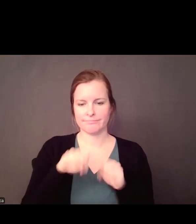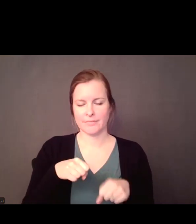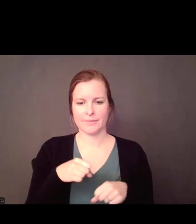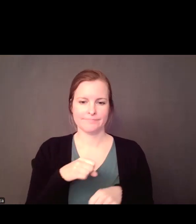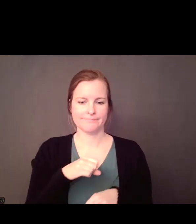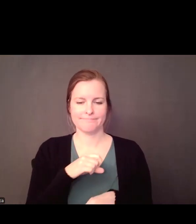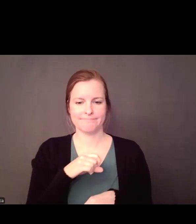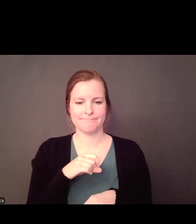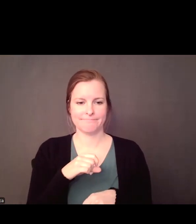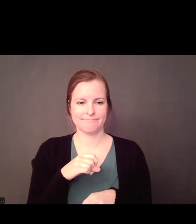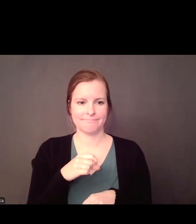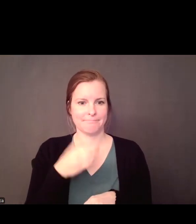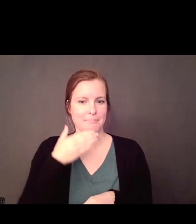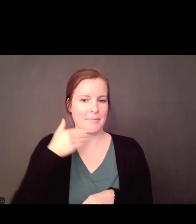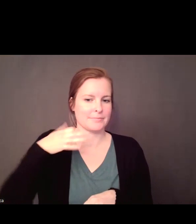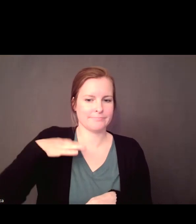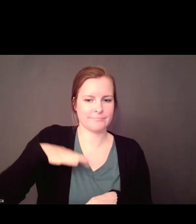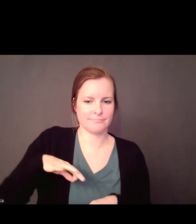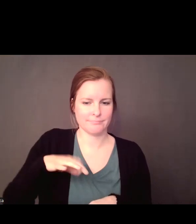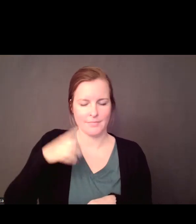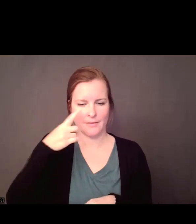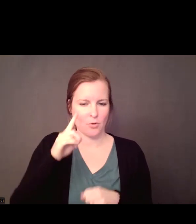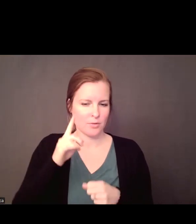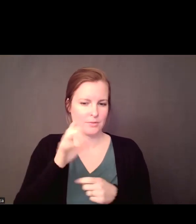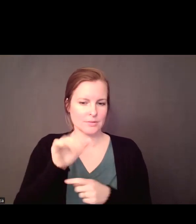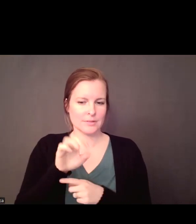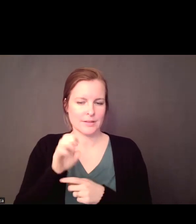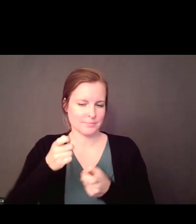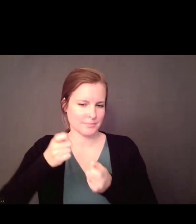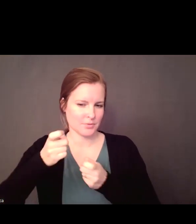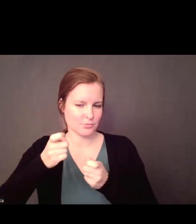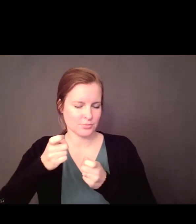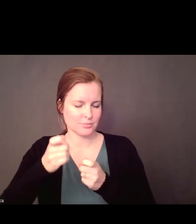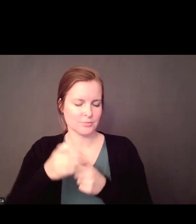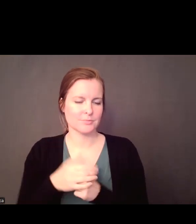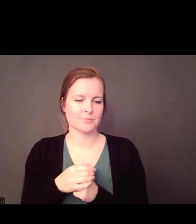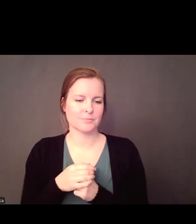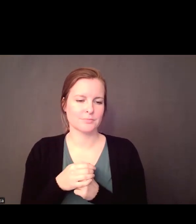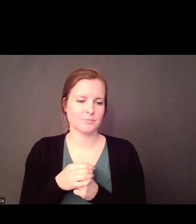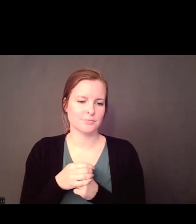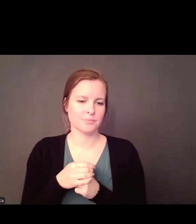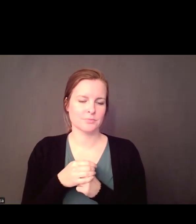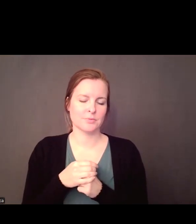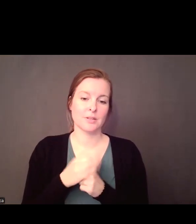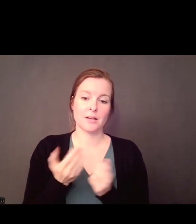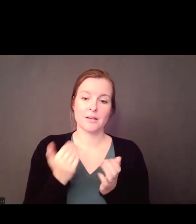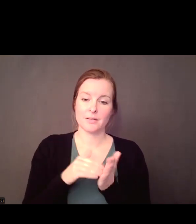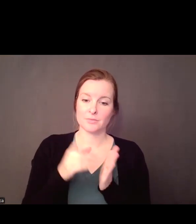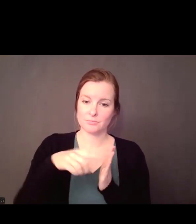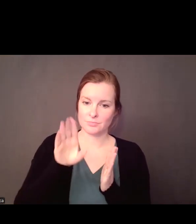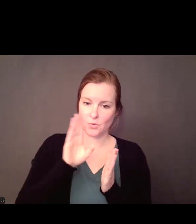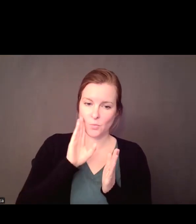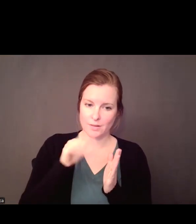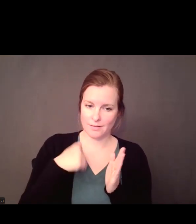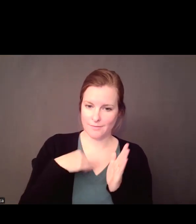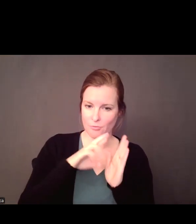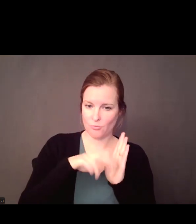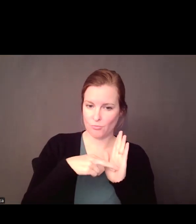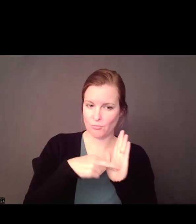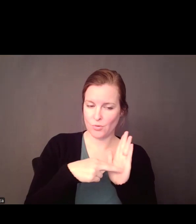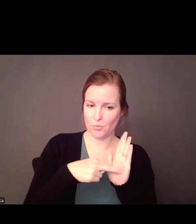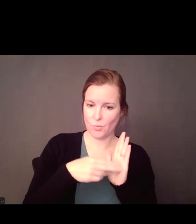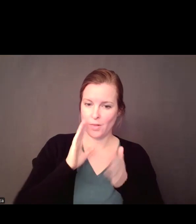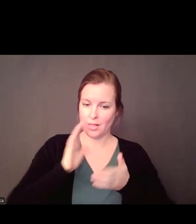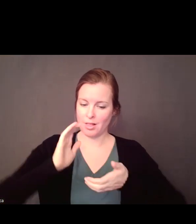case managing the service. So really important, again, that you're going to be in a role where you're going to